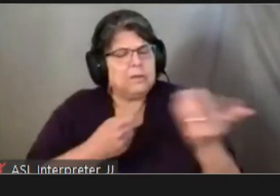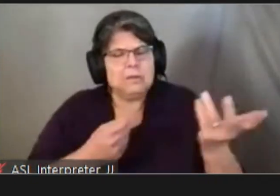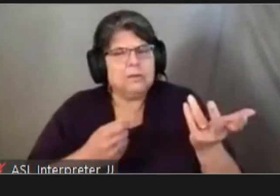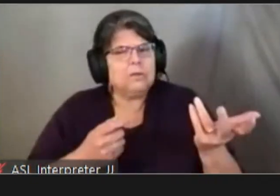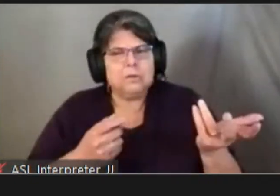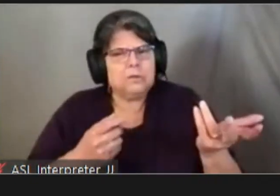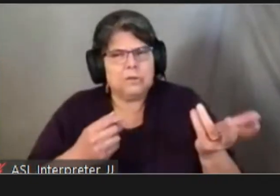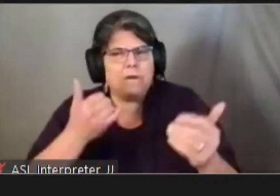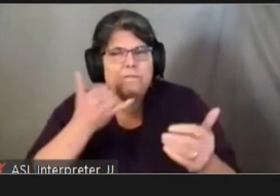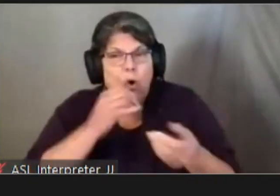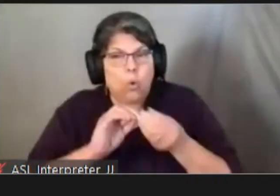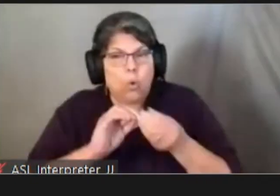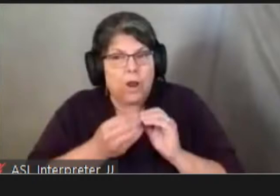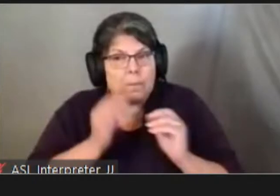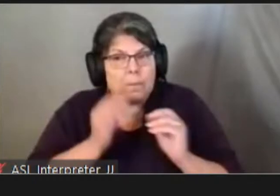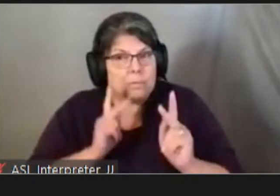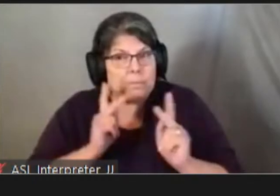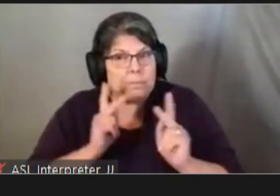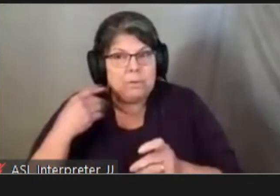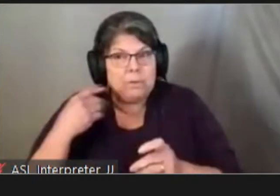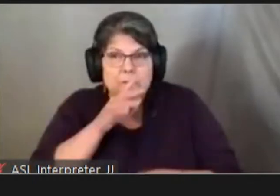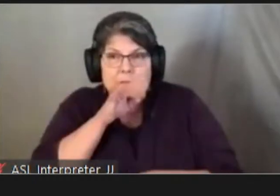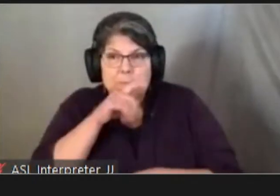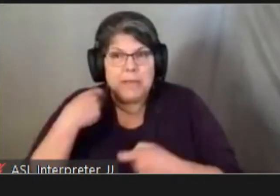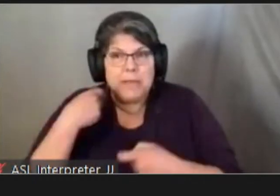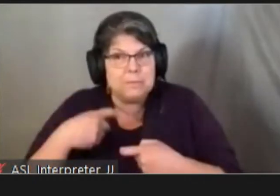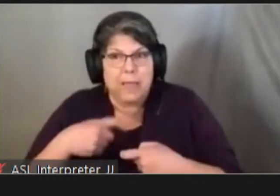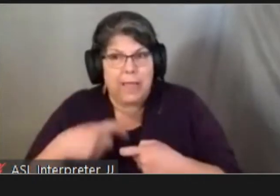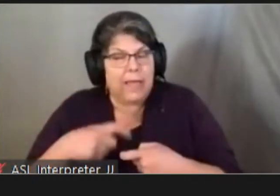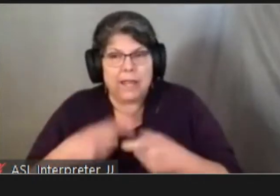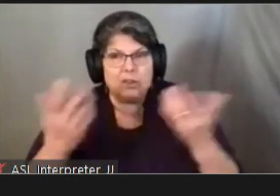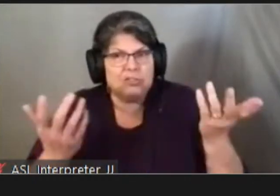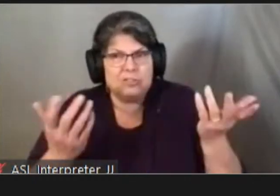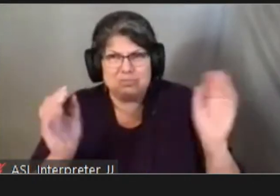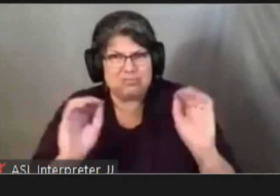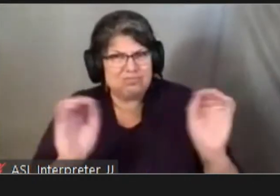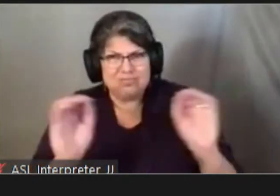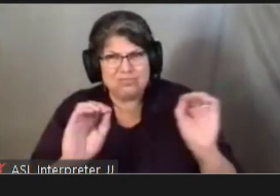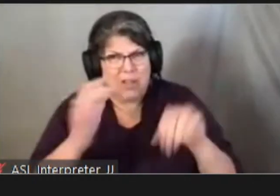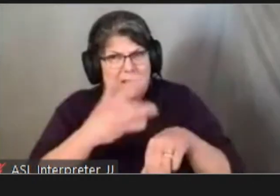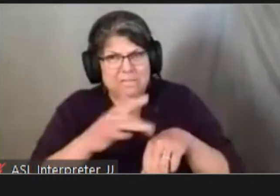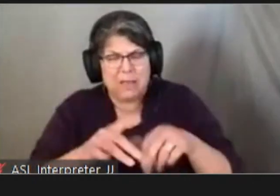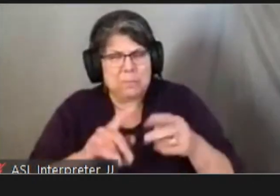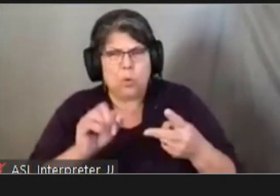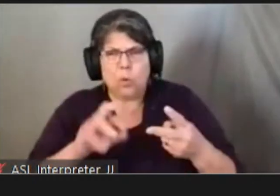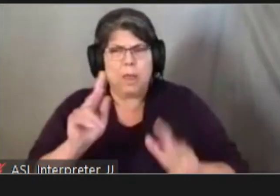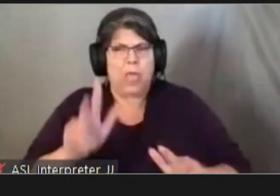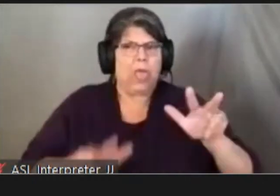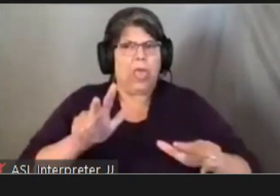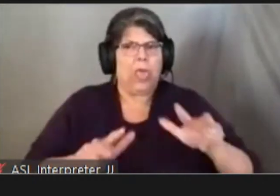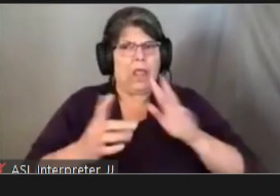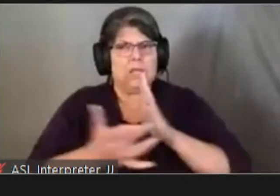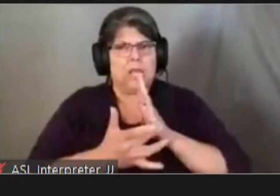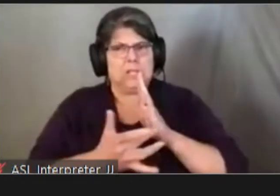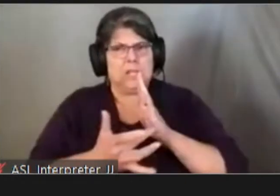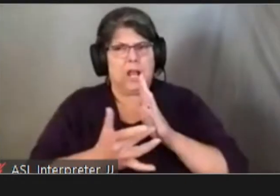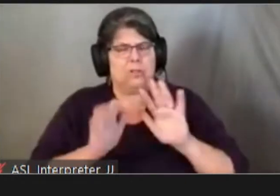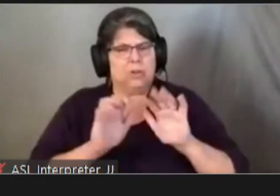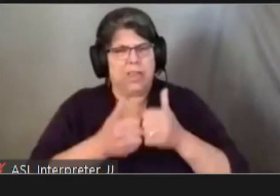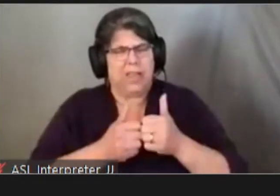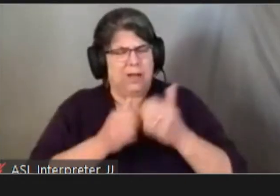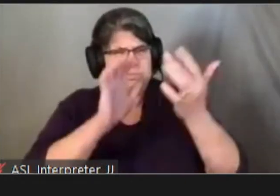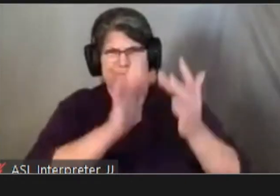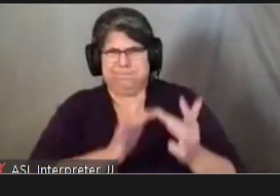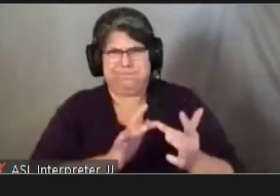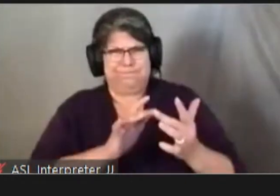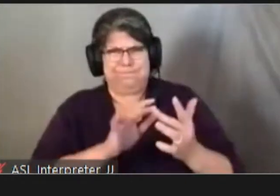call for those that don't know how to do it or are not familiar with online